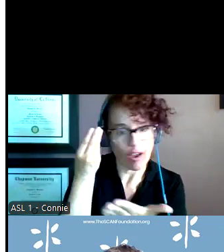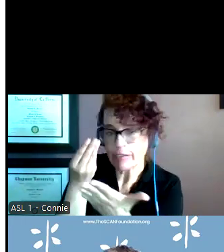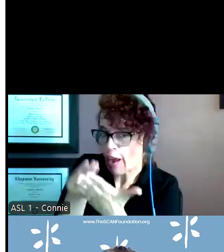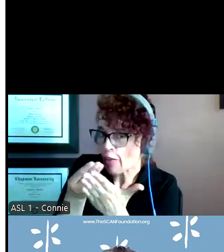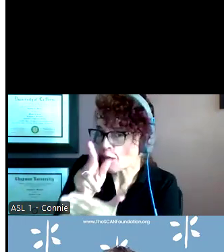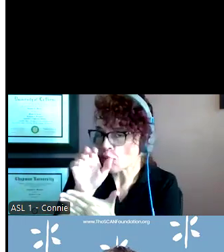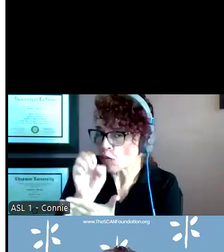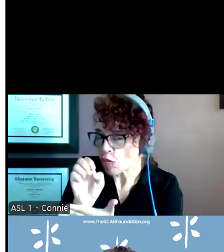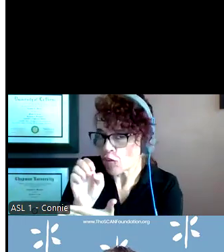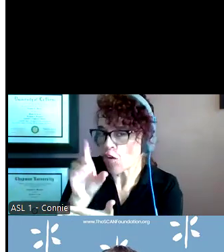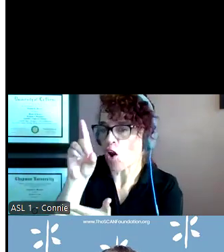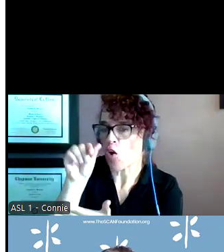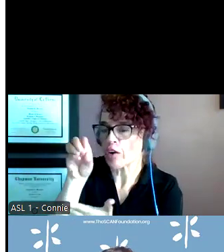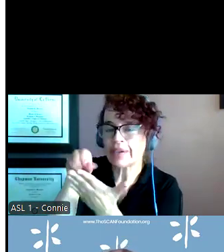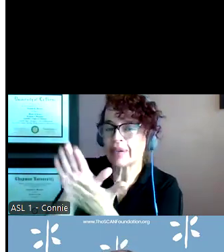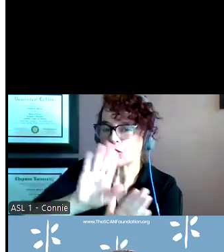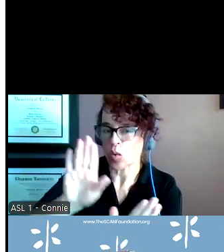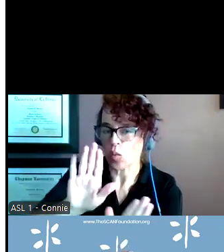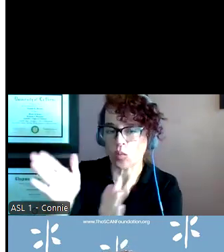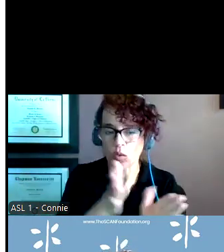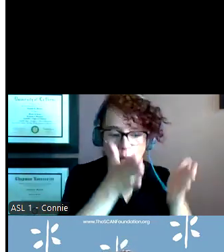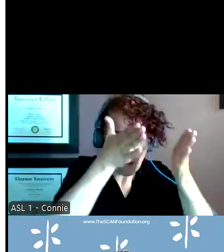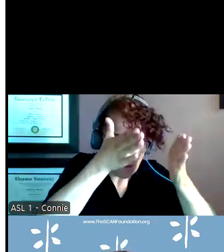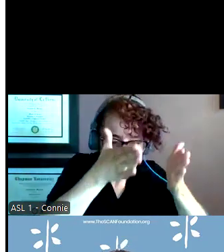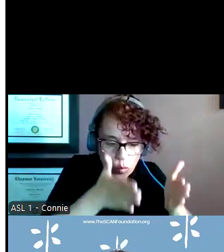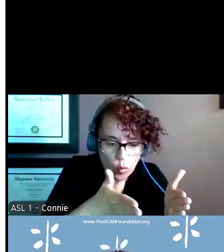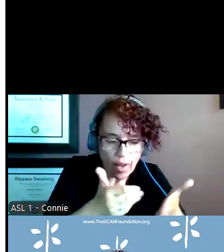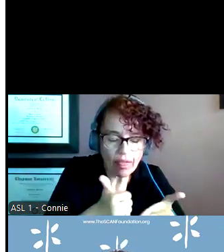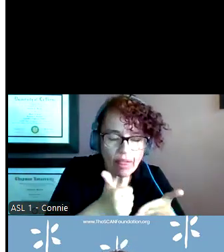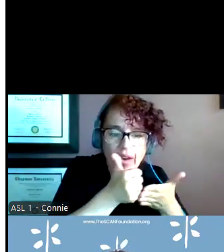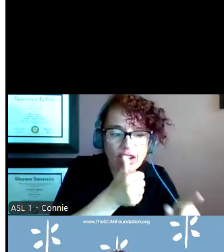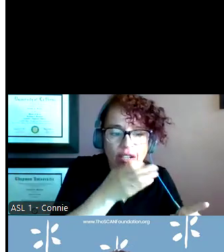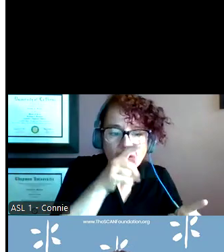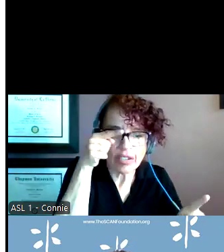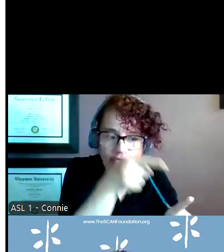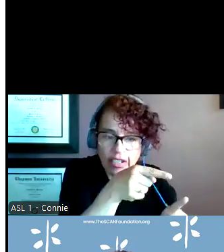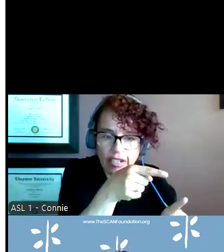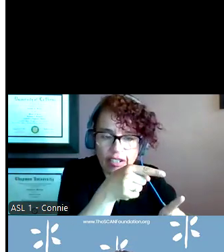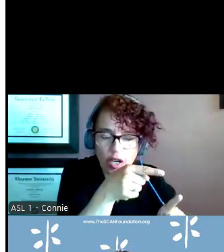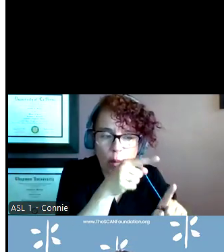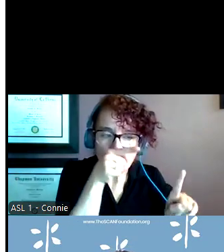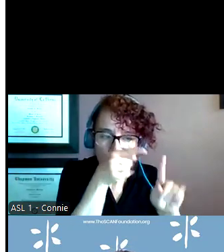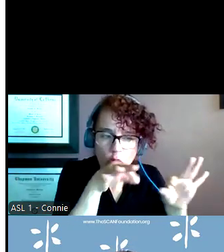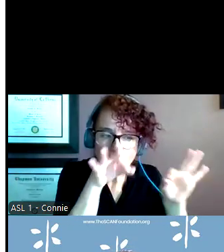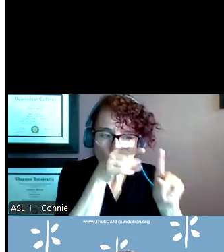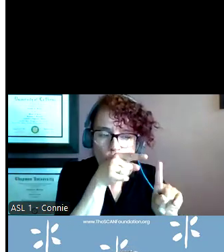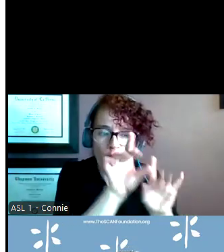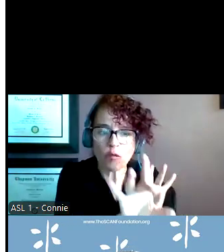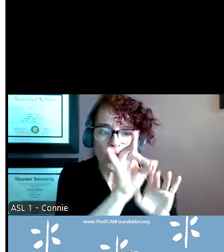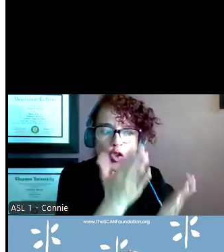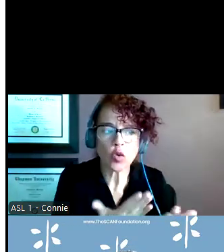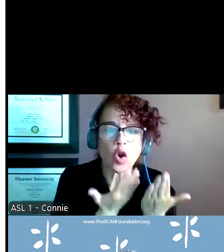source or the data mark, but the person being helped, make them the main logic for the chosen